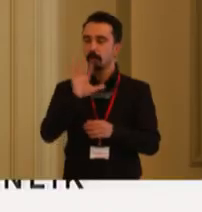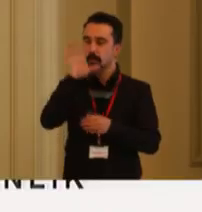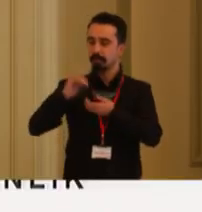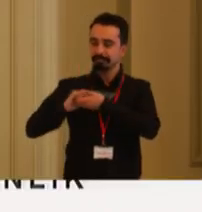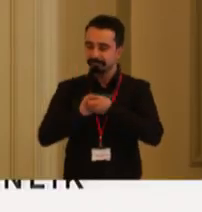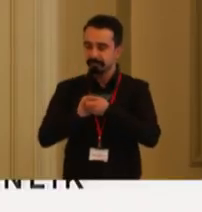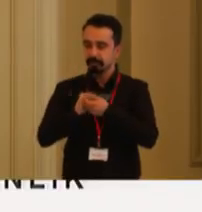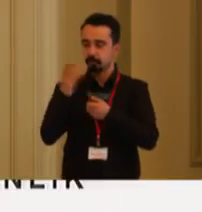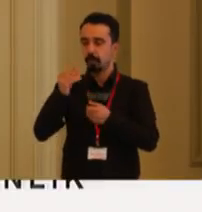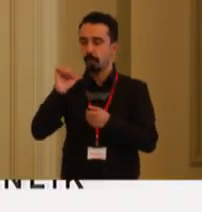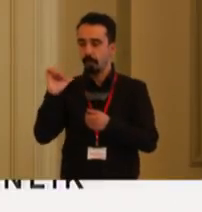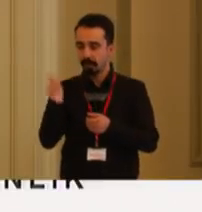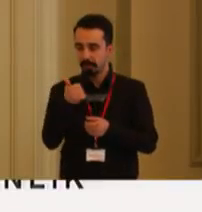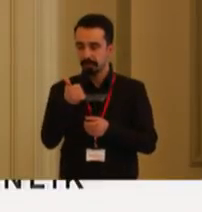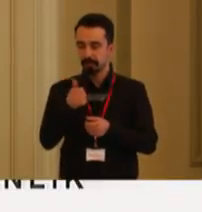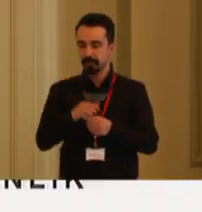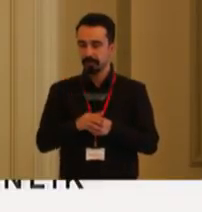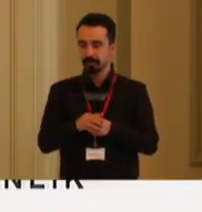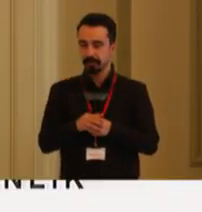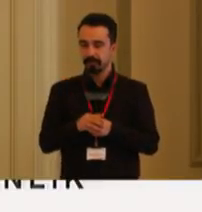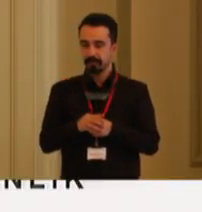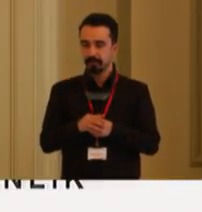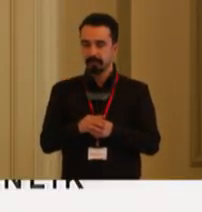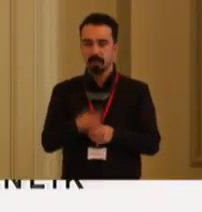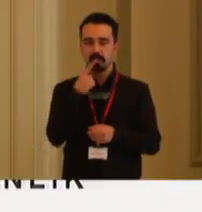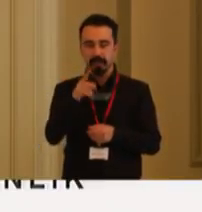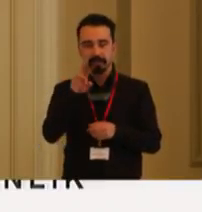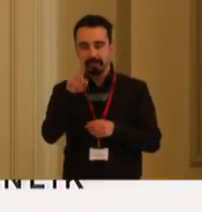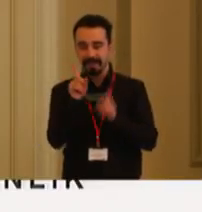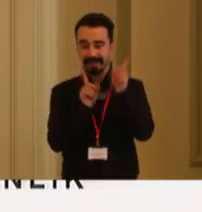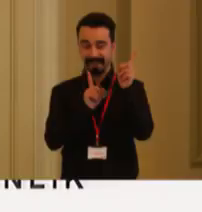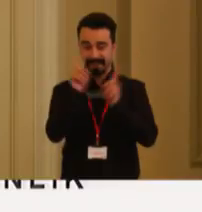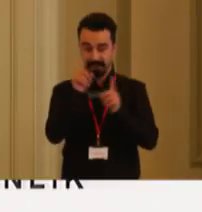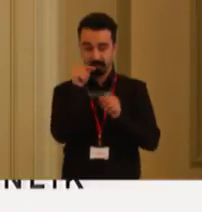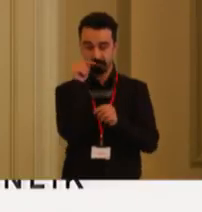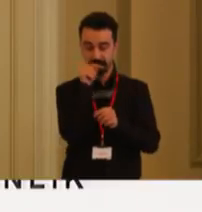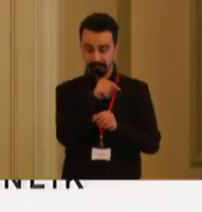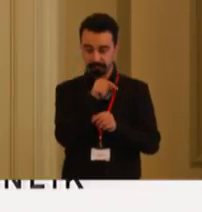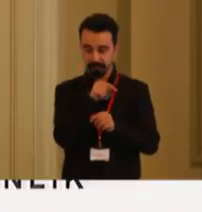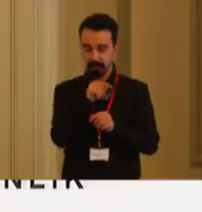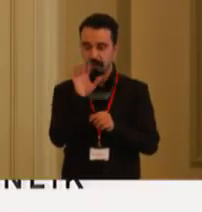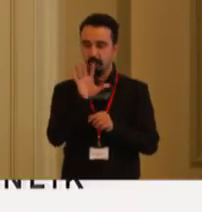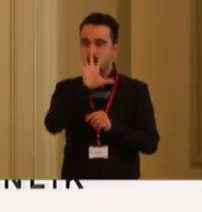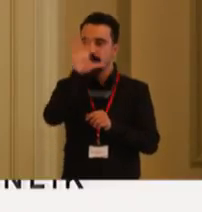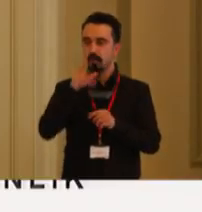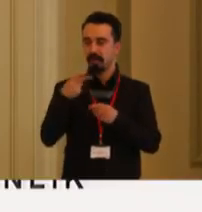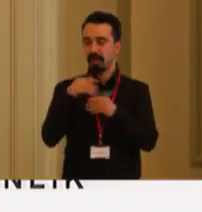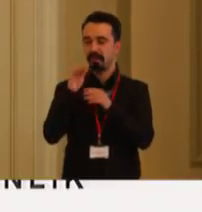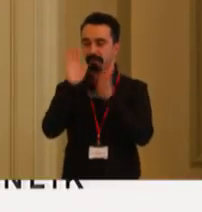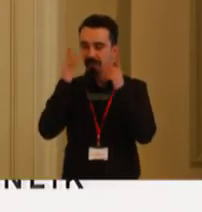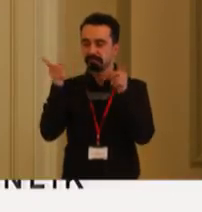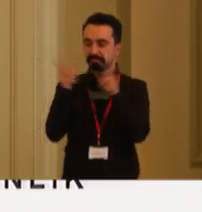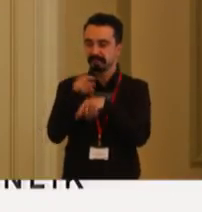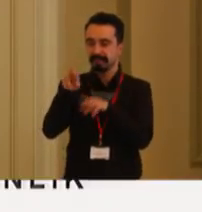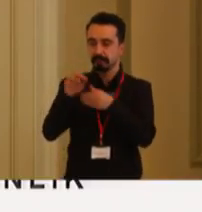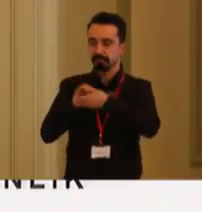the daily life relationship. Socialization is key. As I've said before, on the internet, they spend time